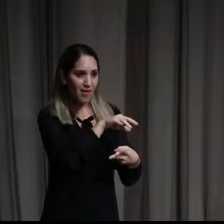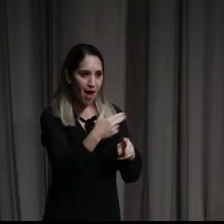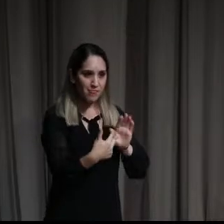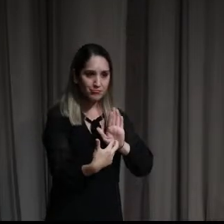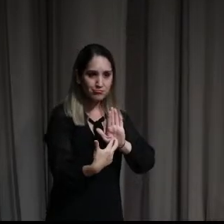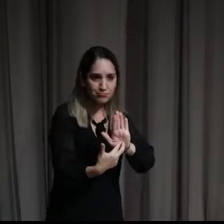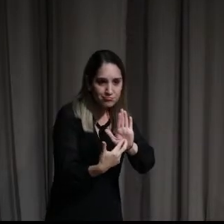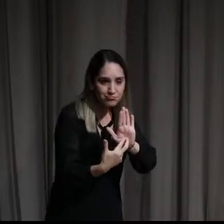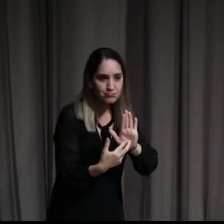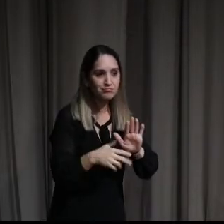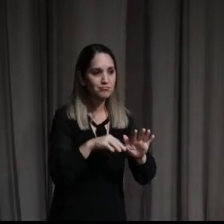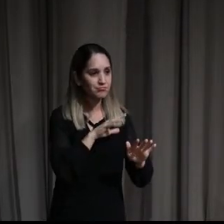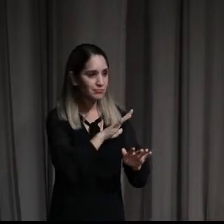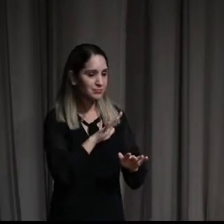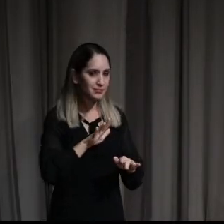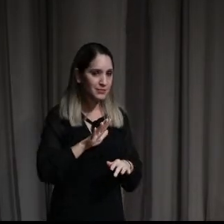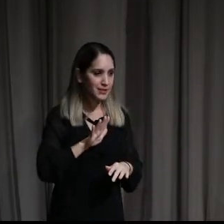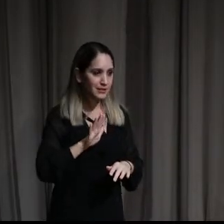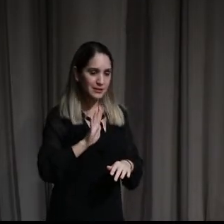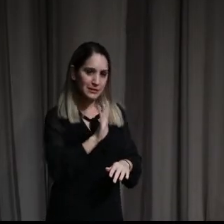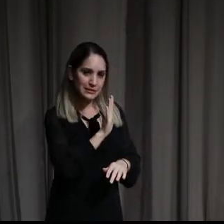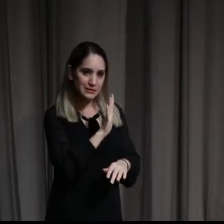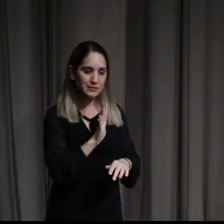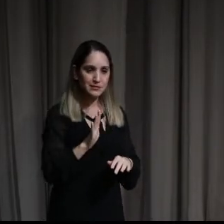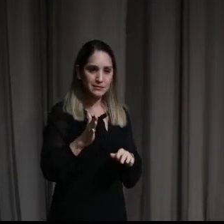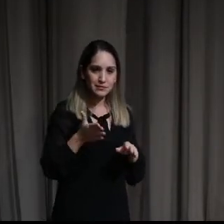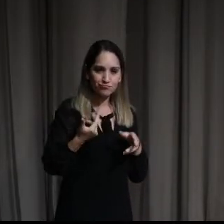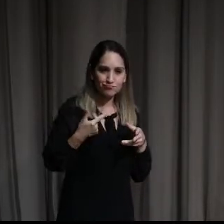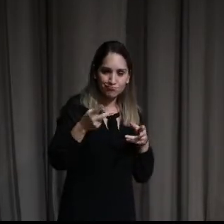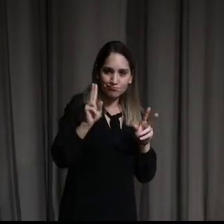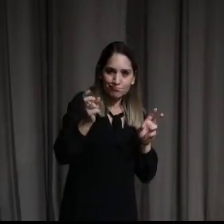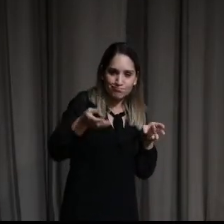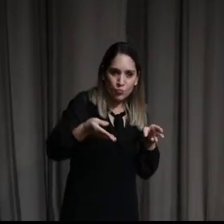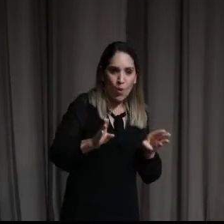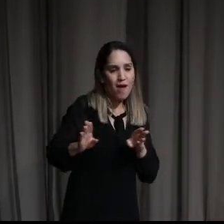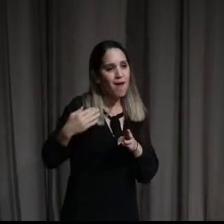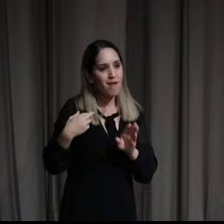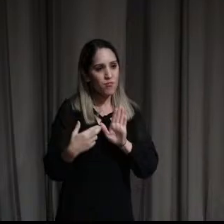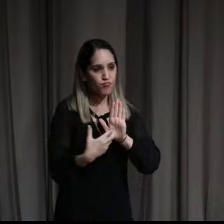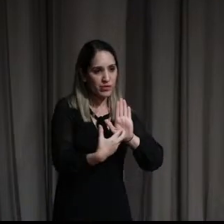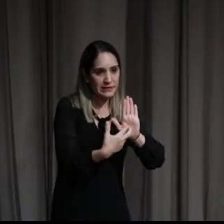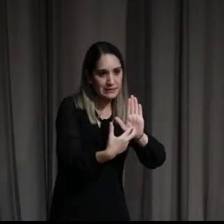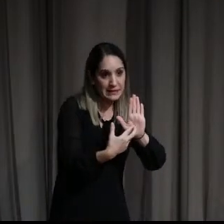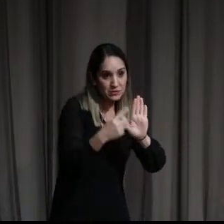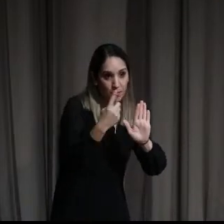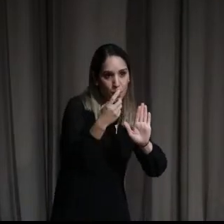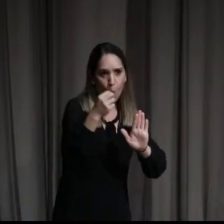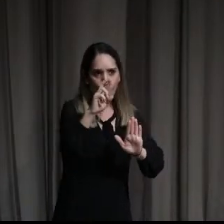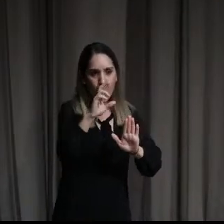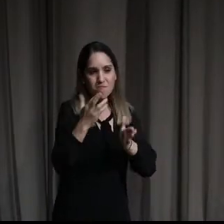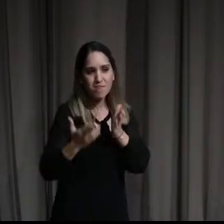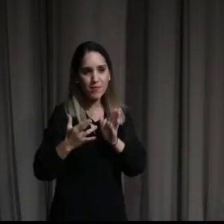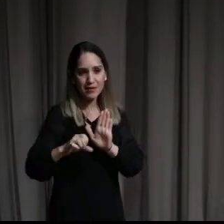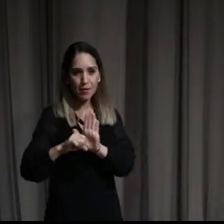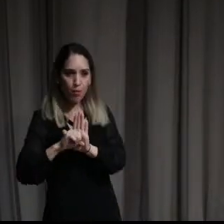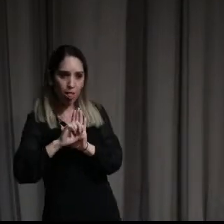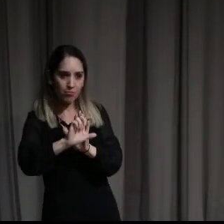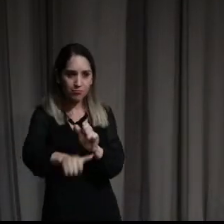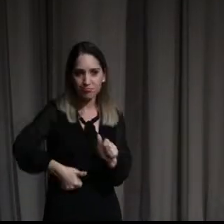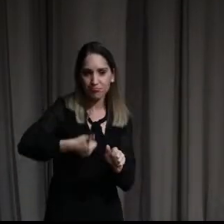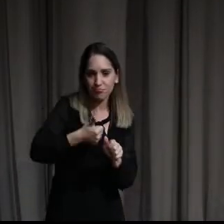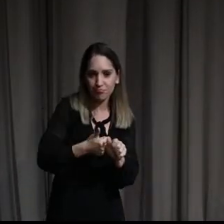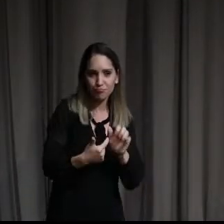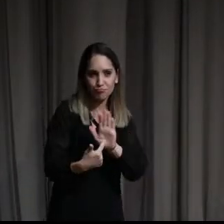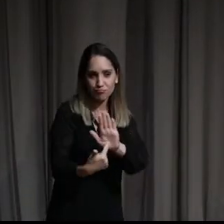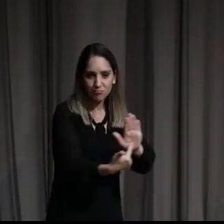a form of experimentation for Mariano, or if it symbolizes and goes beyond that. So